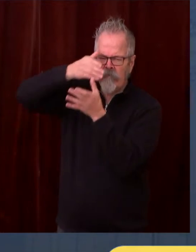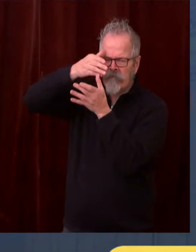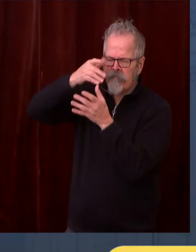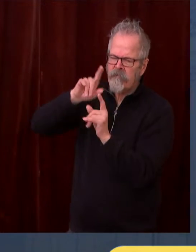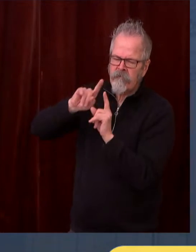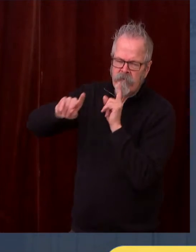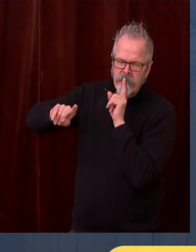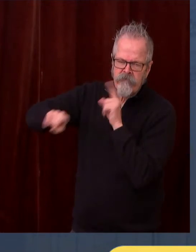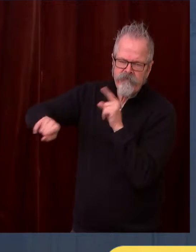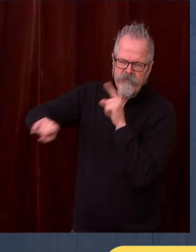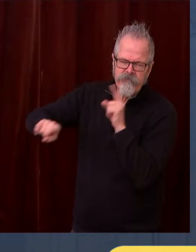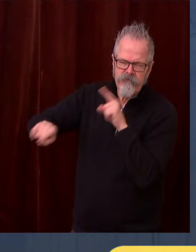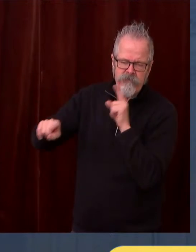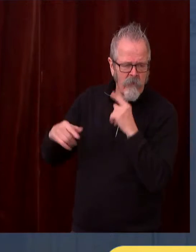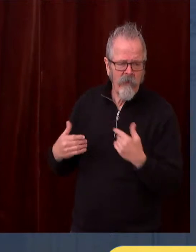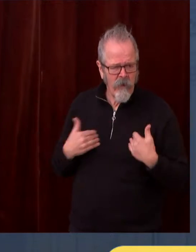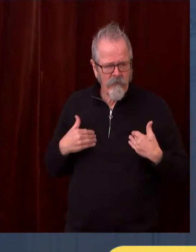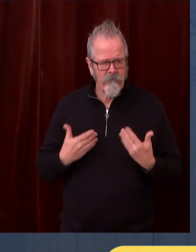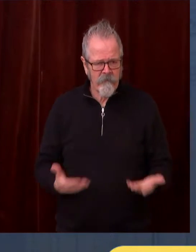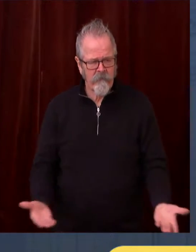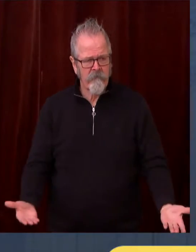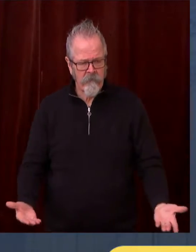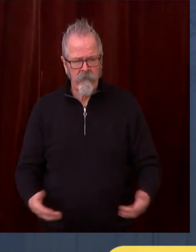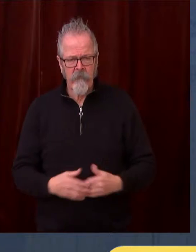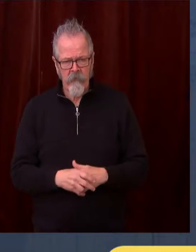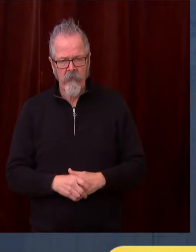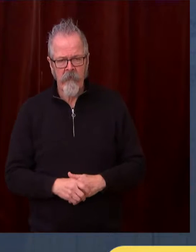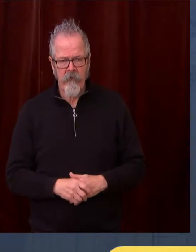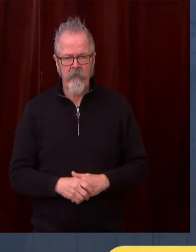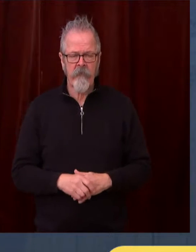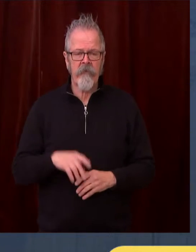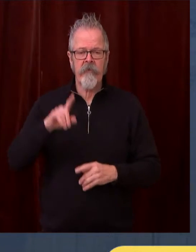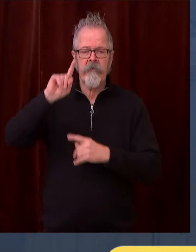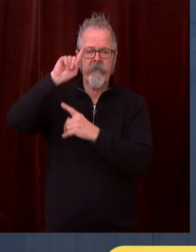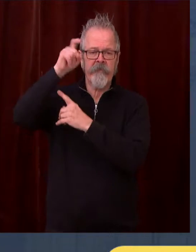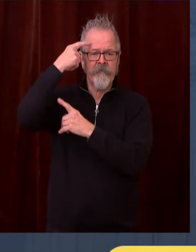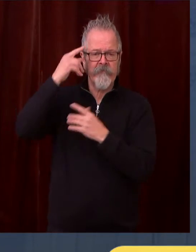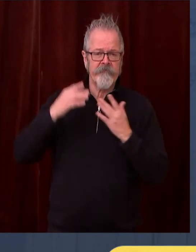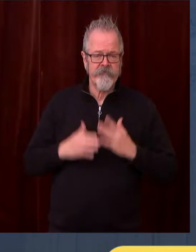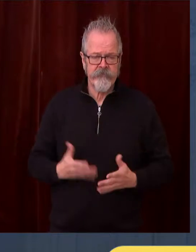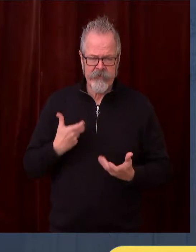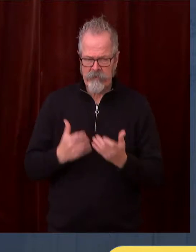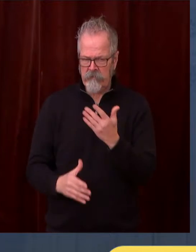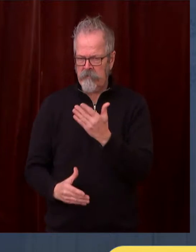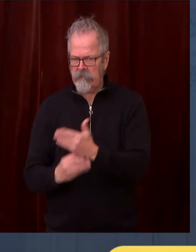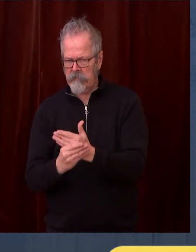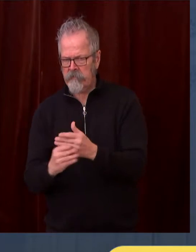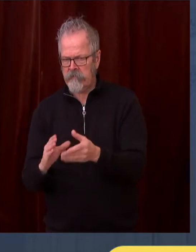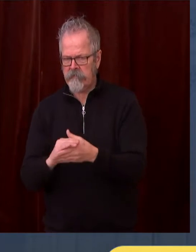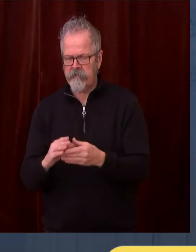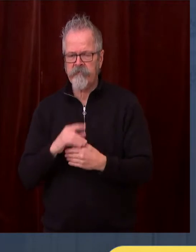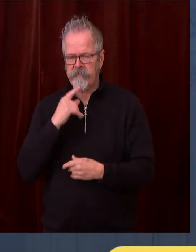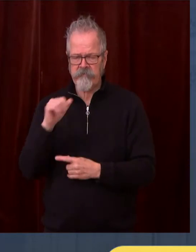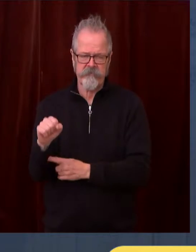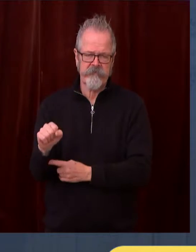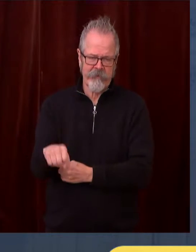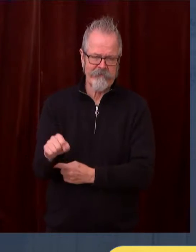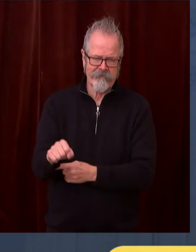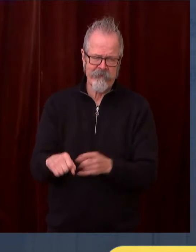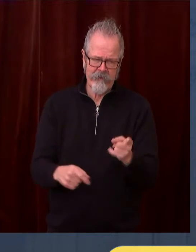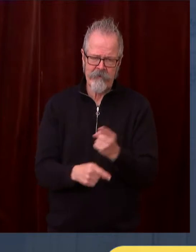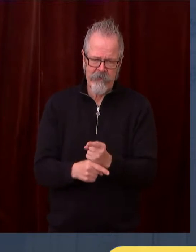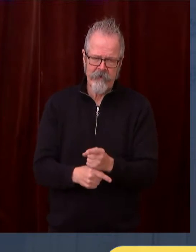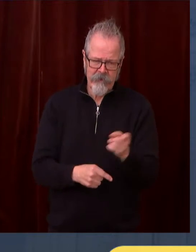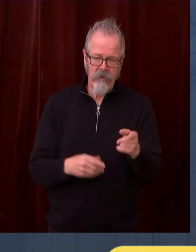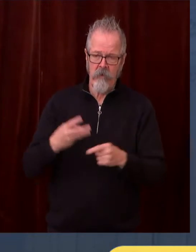relatively successful, as you know, today, according to the newspapers, we have a lower known infection